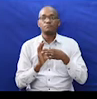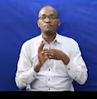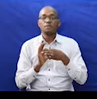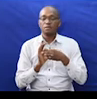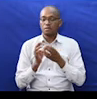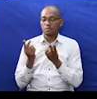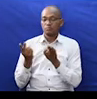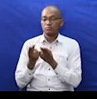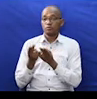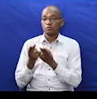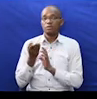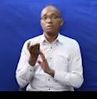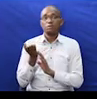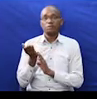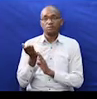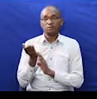between